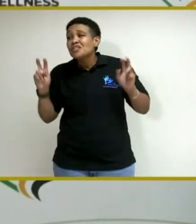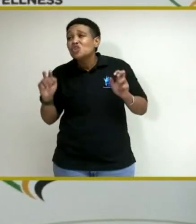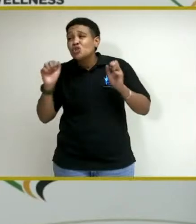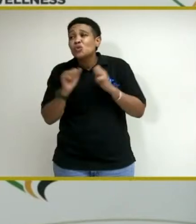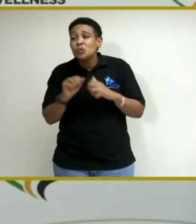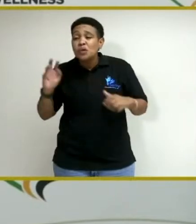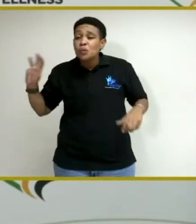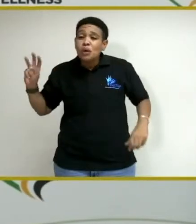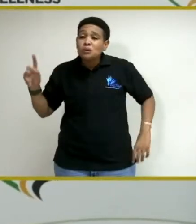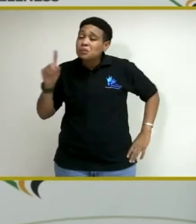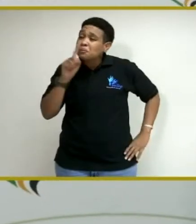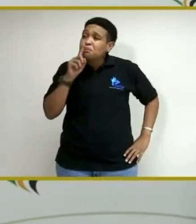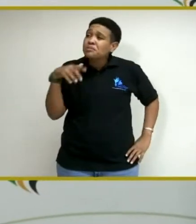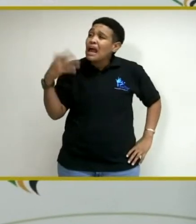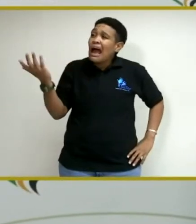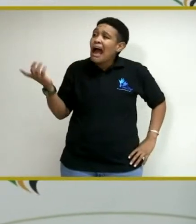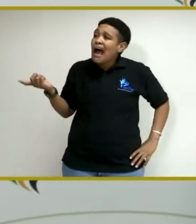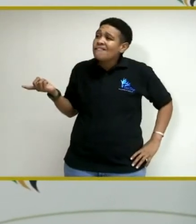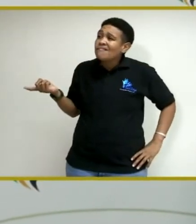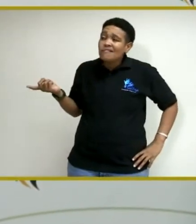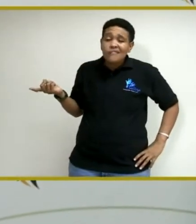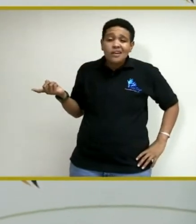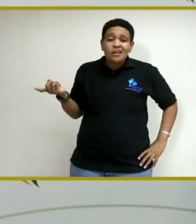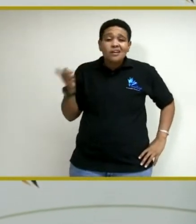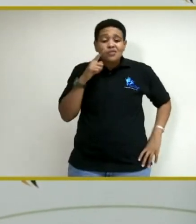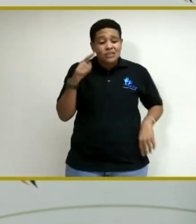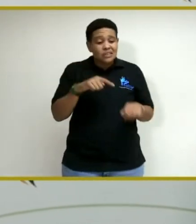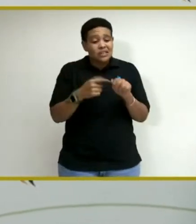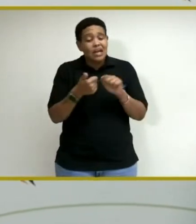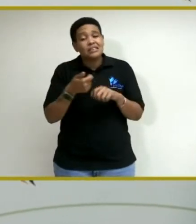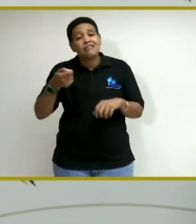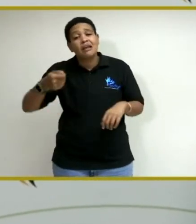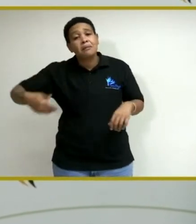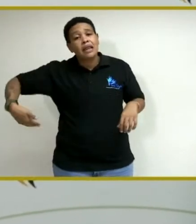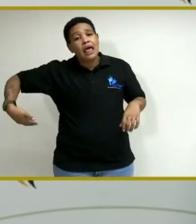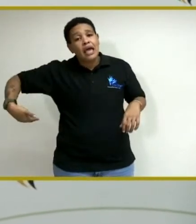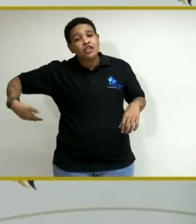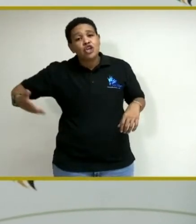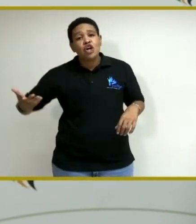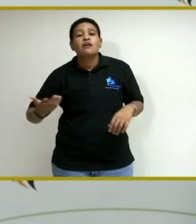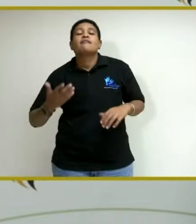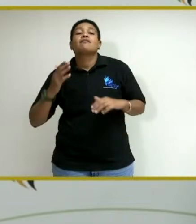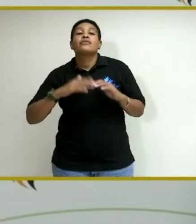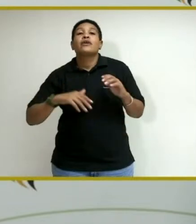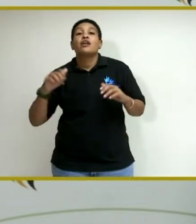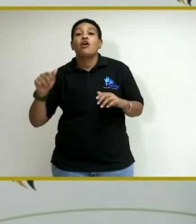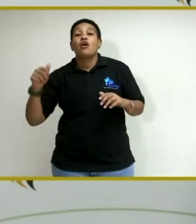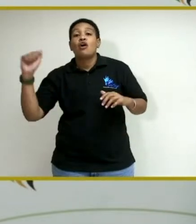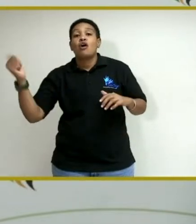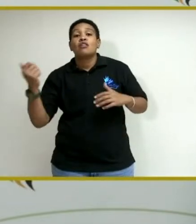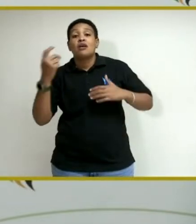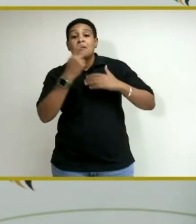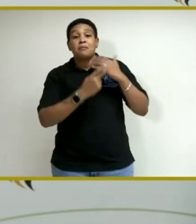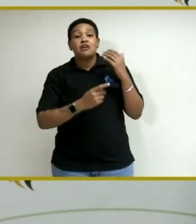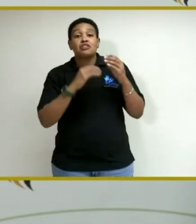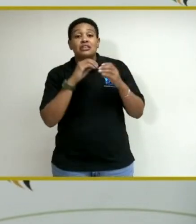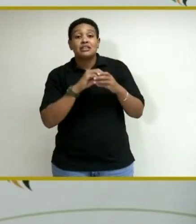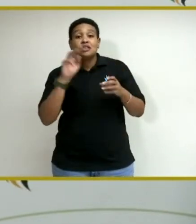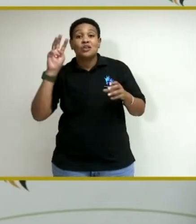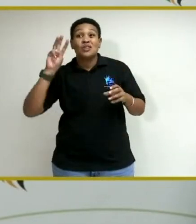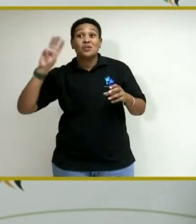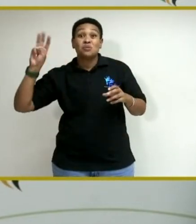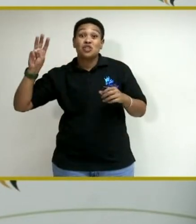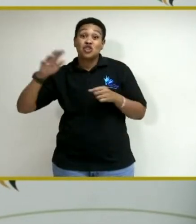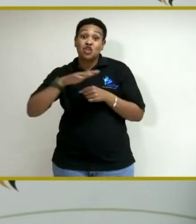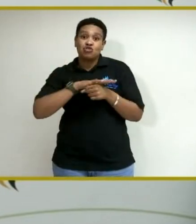with Westmoreland. They started a little bit later than the other parishes in the western